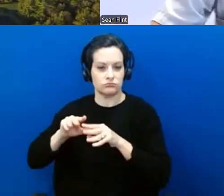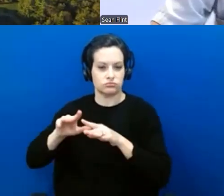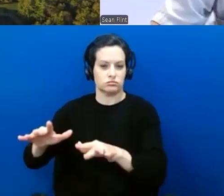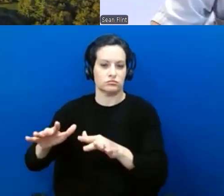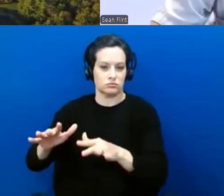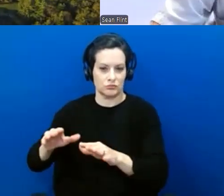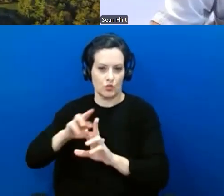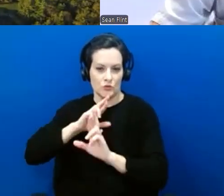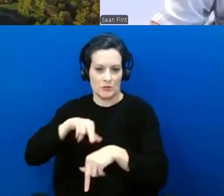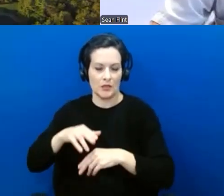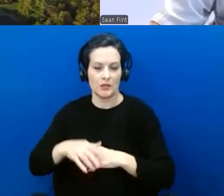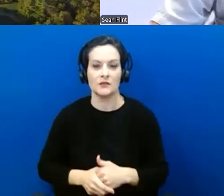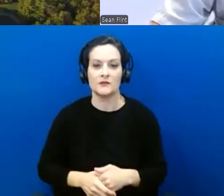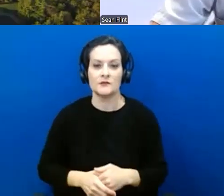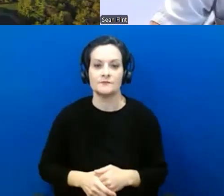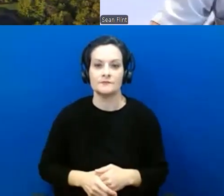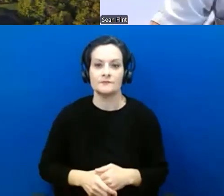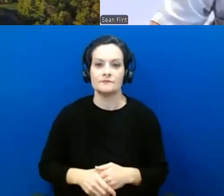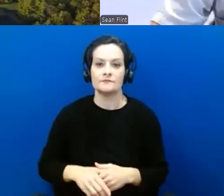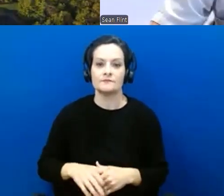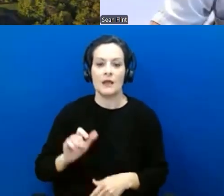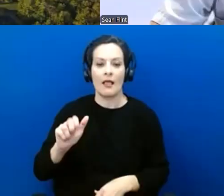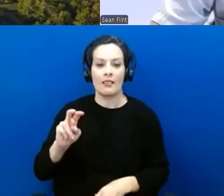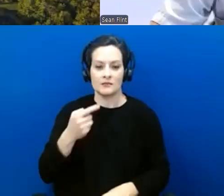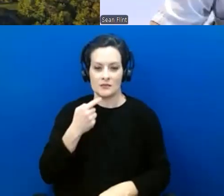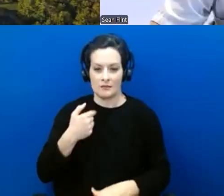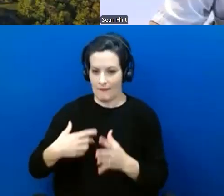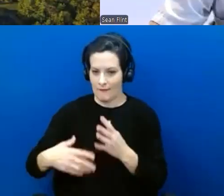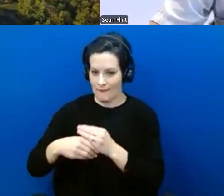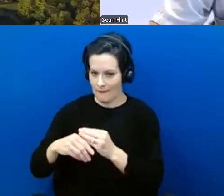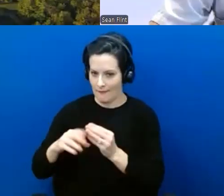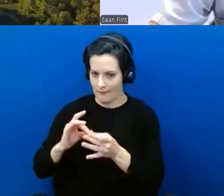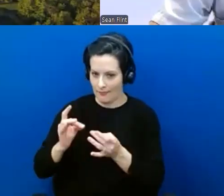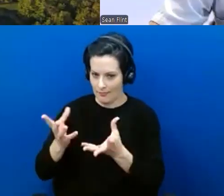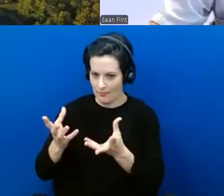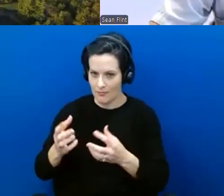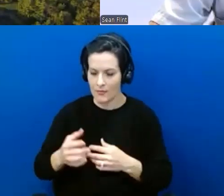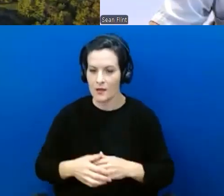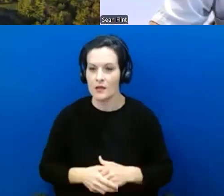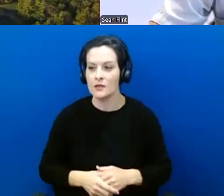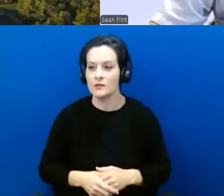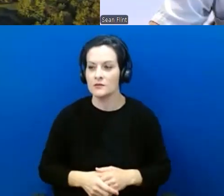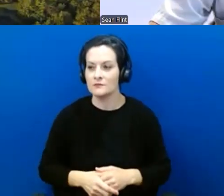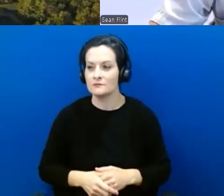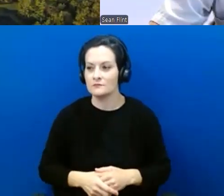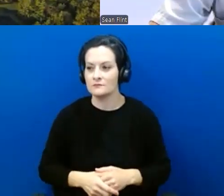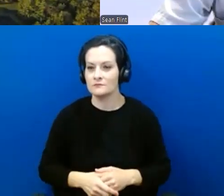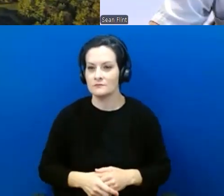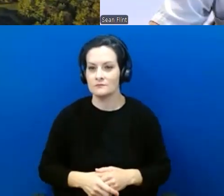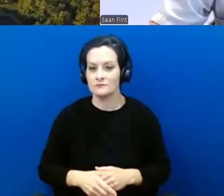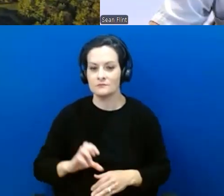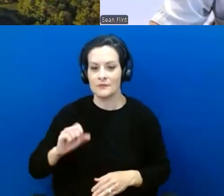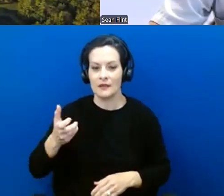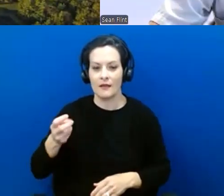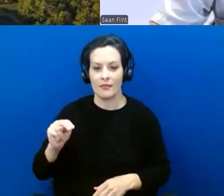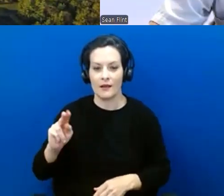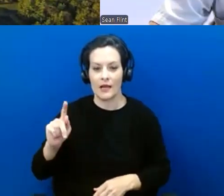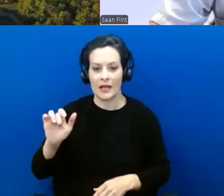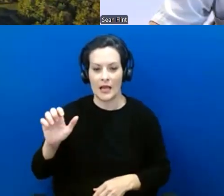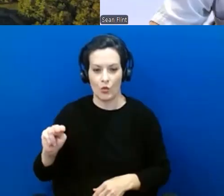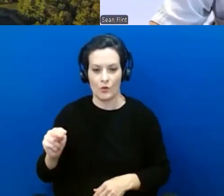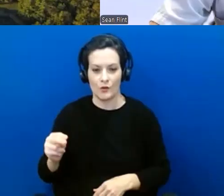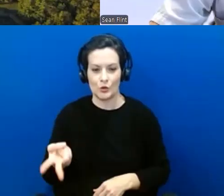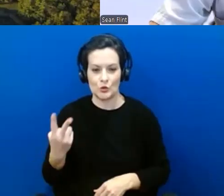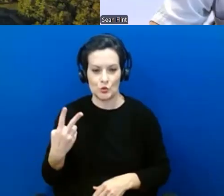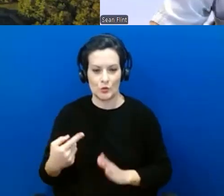Yeah, and if I can jump in and build on that a little bit, I think I really love the examples that Ethan and Kathryn have both used, because I think those